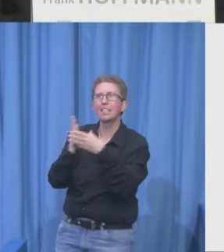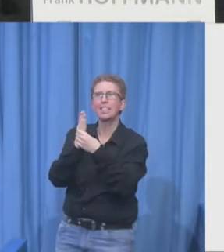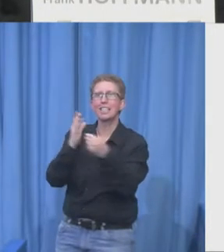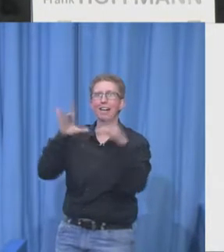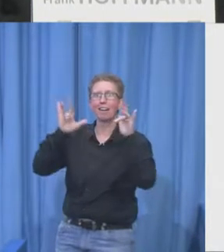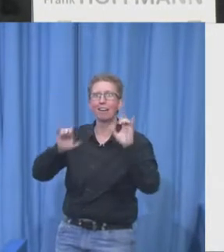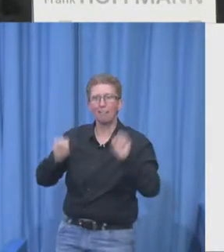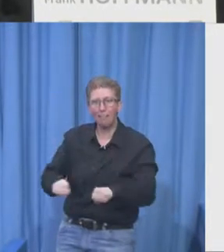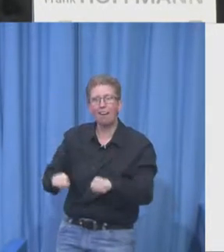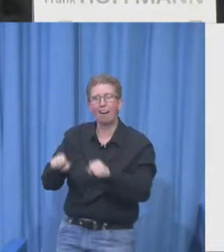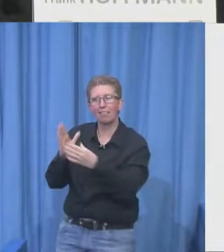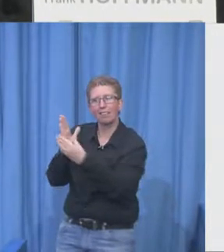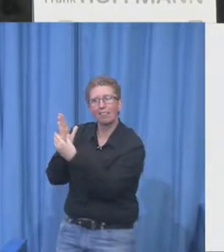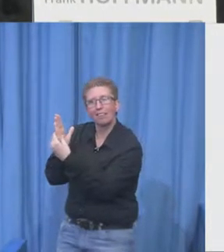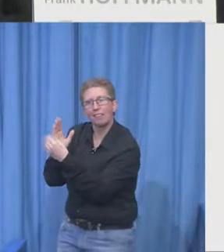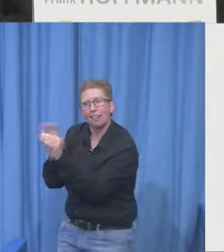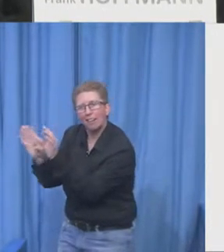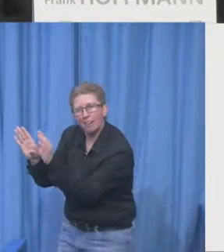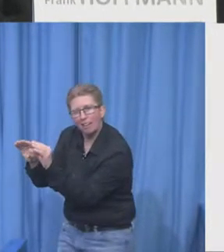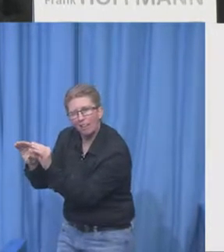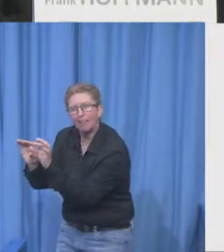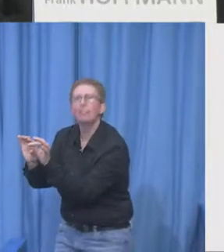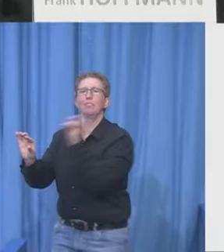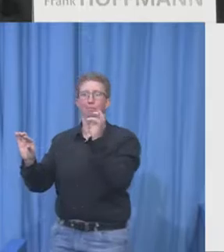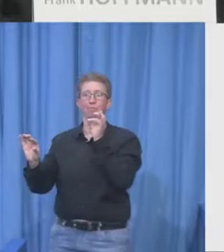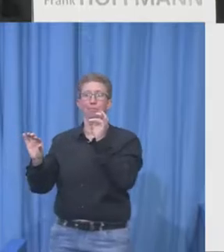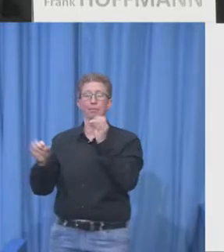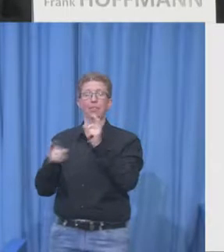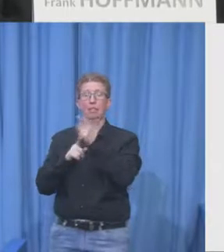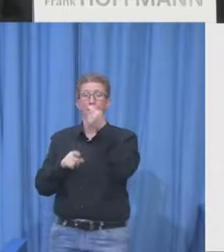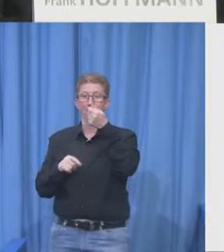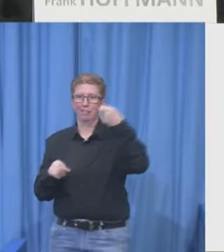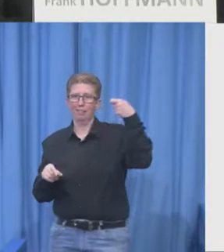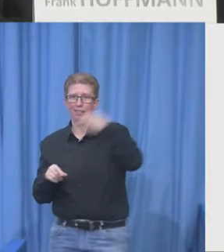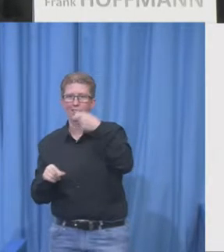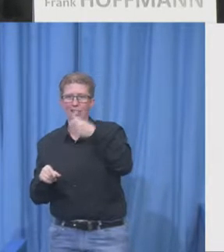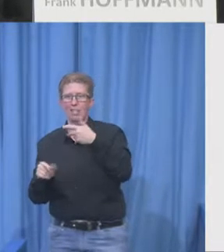insurances, and also the pension funds are saving money.